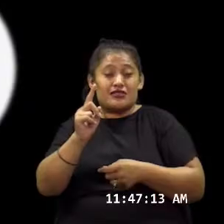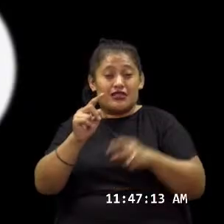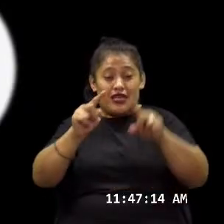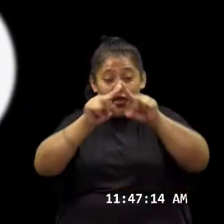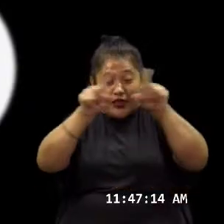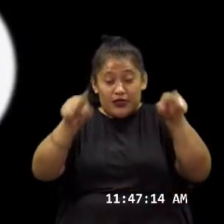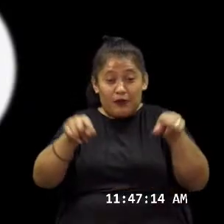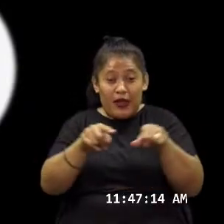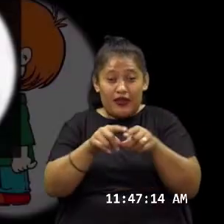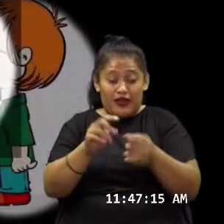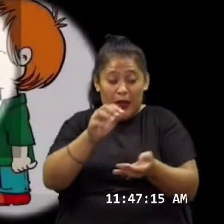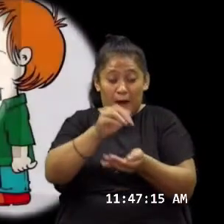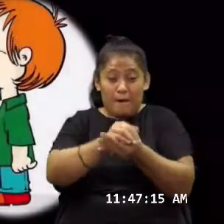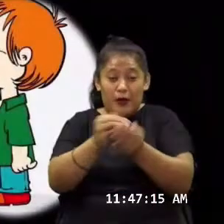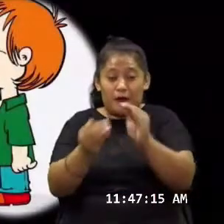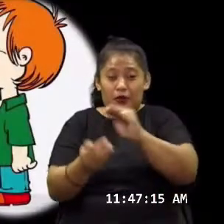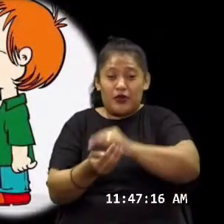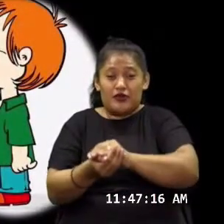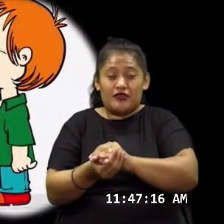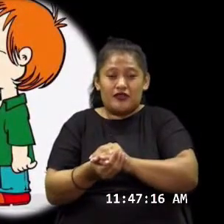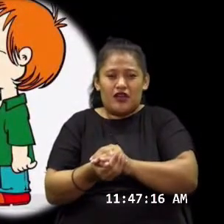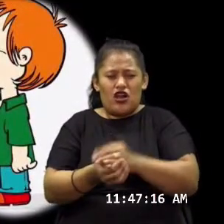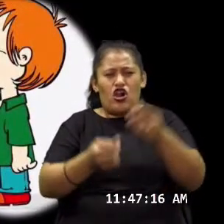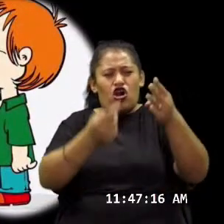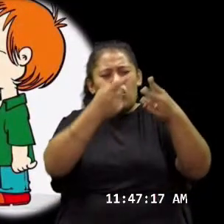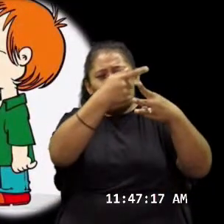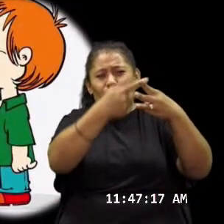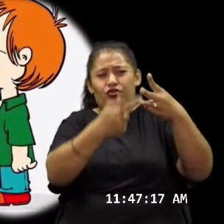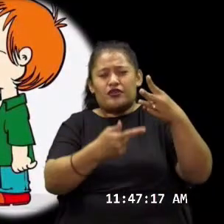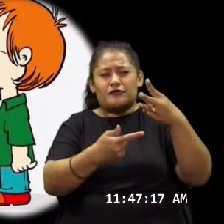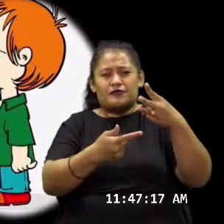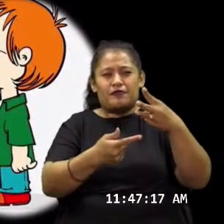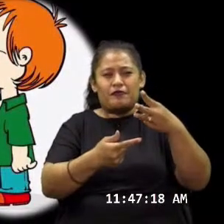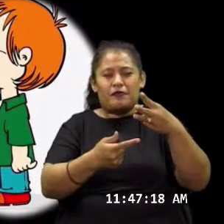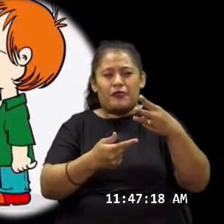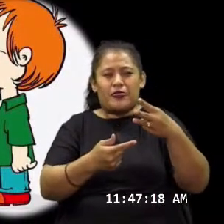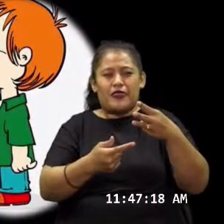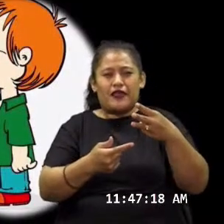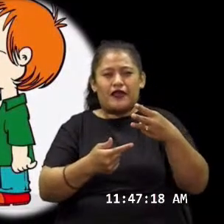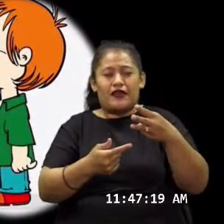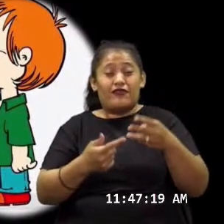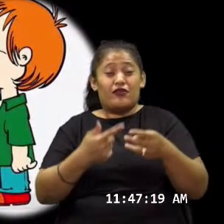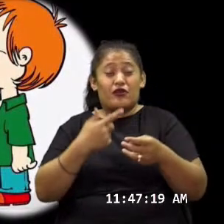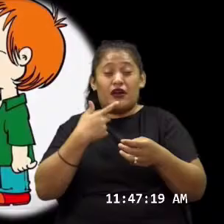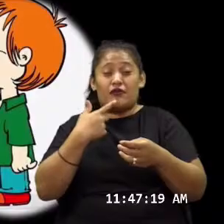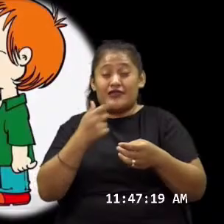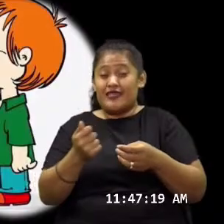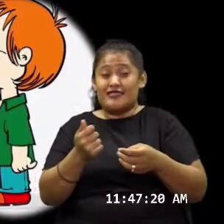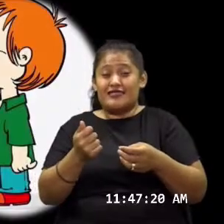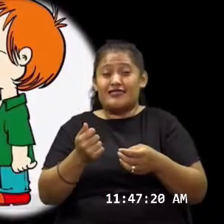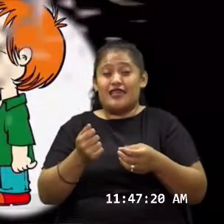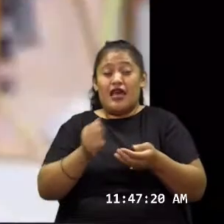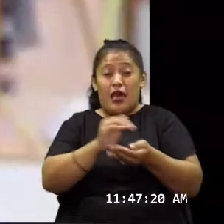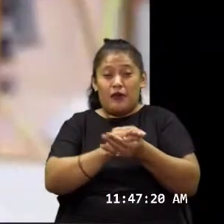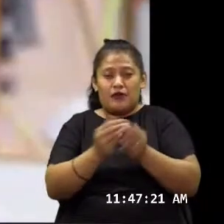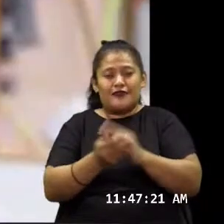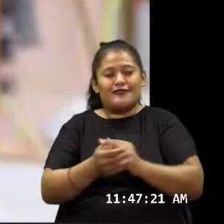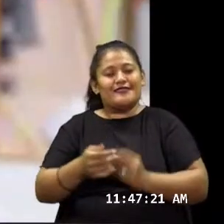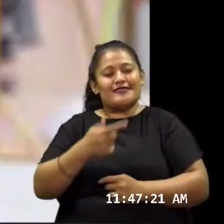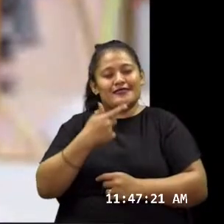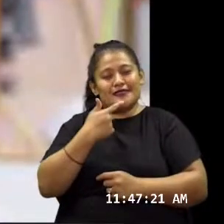bun. All three parts make a mouth-watering hamburger.